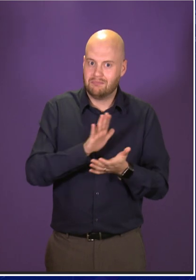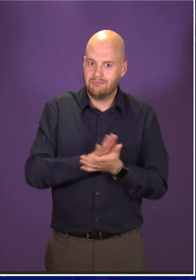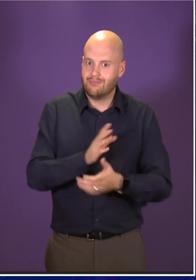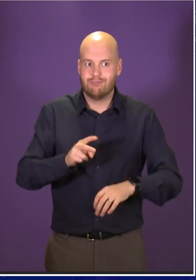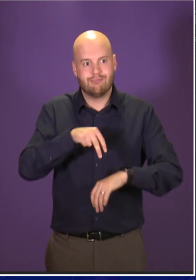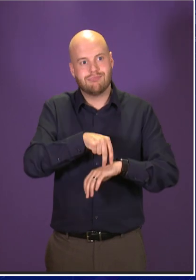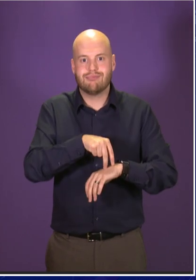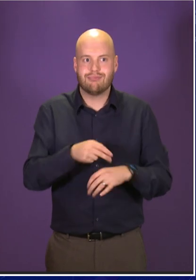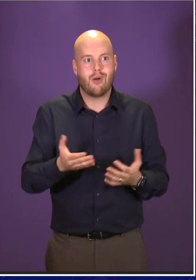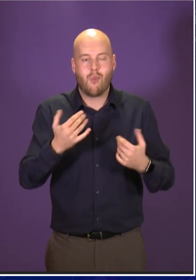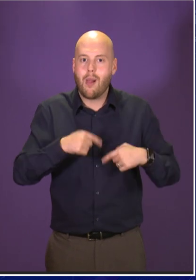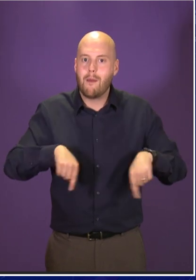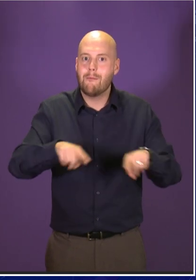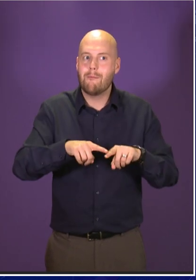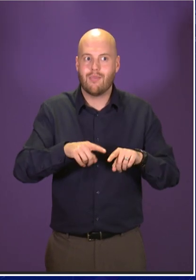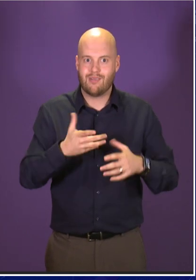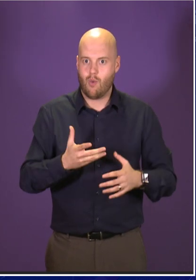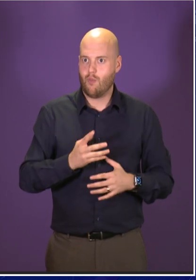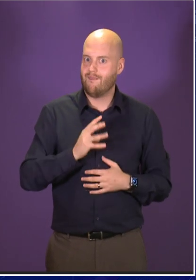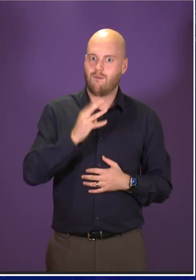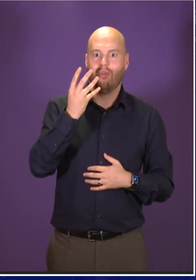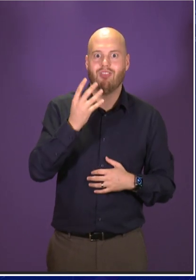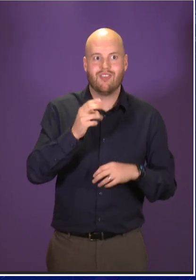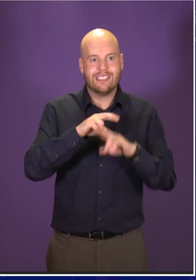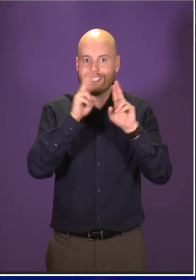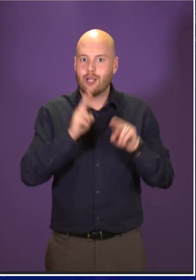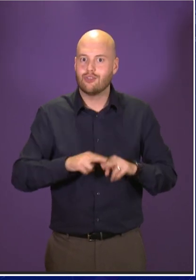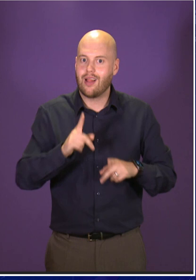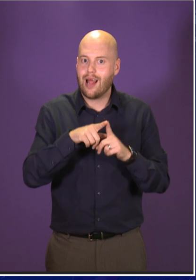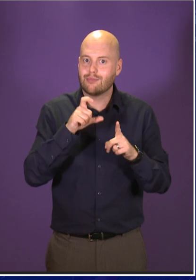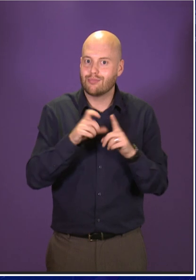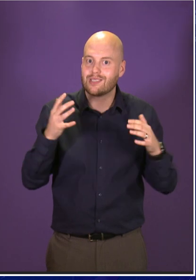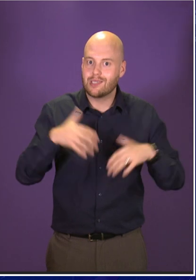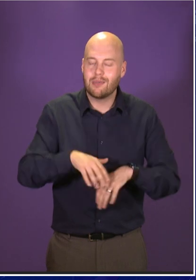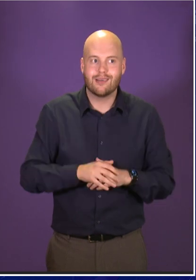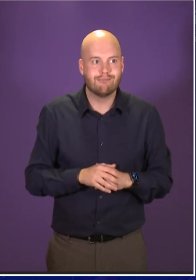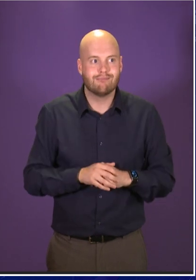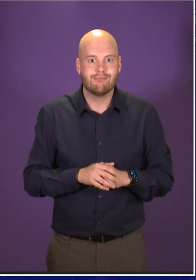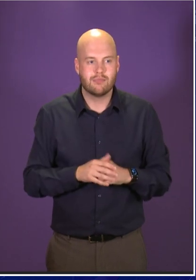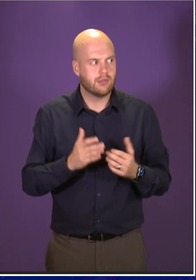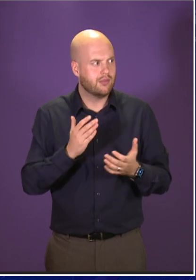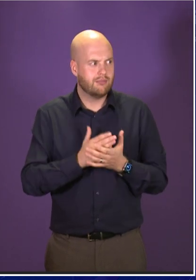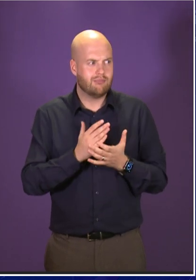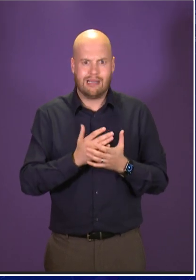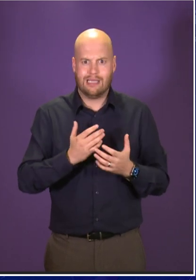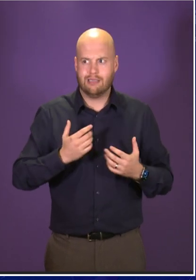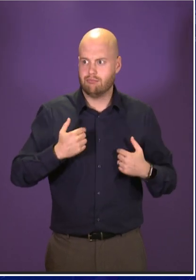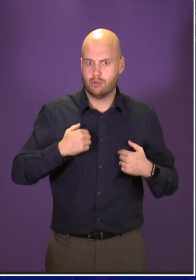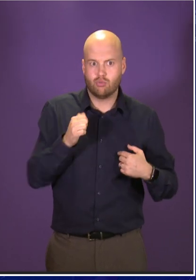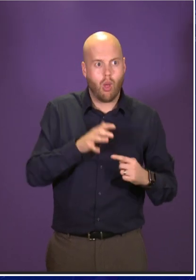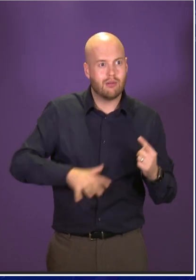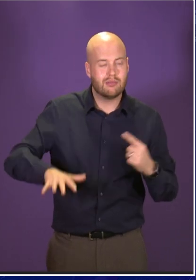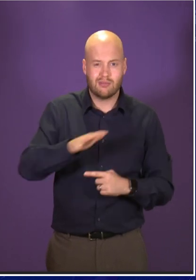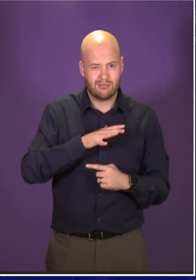fourth International Edinburgh Culture Summit. And there is, of course, no better backdrop to this event than this